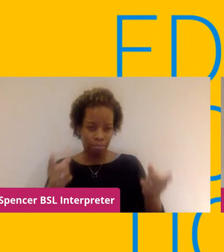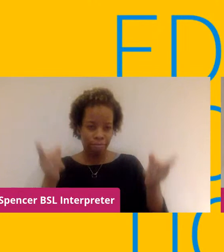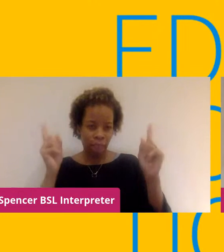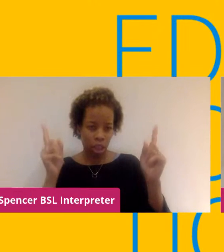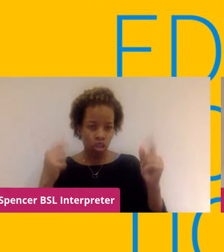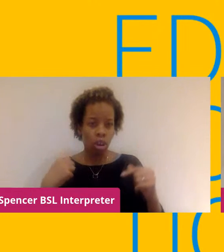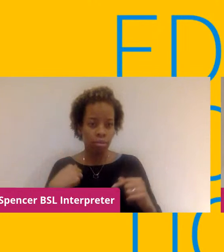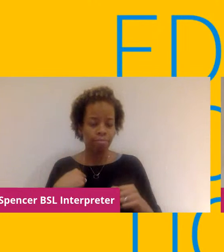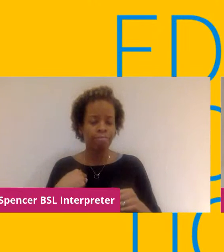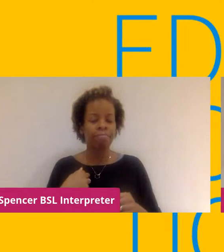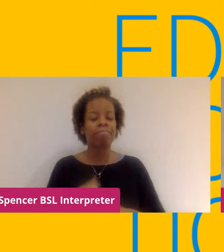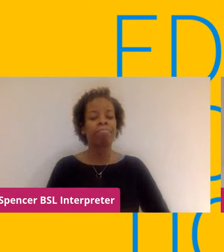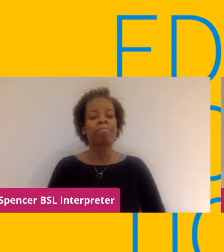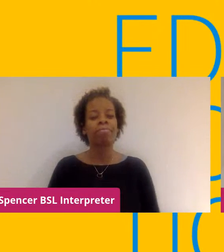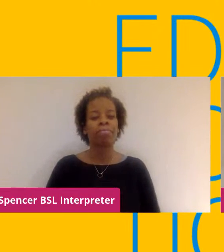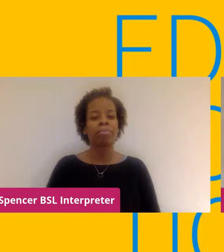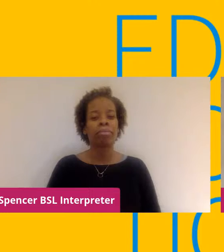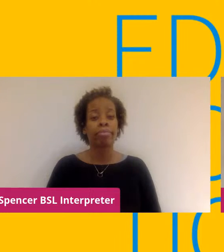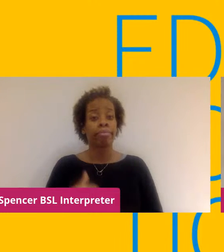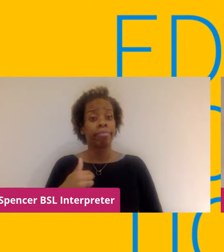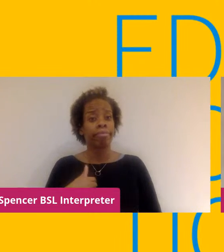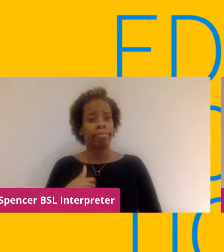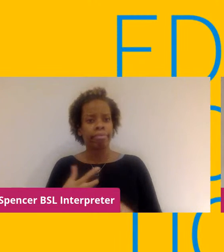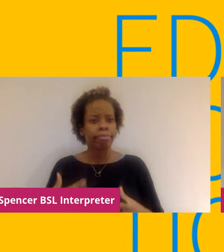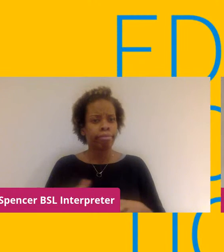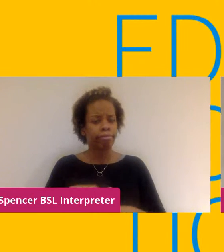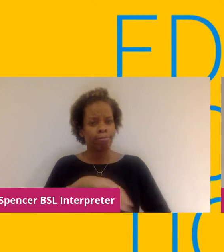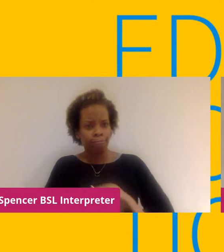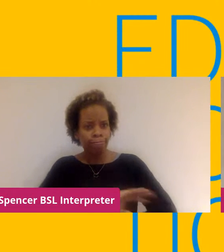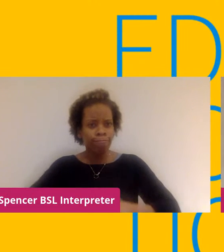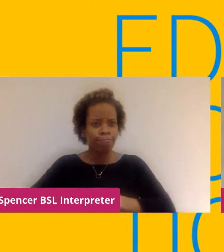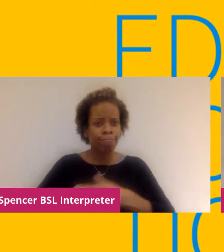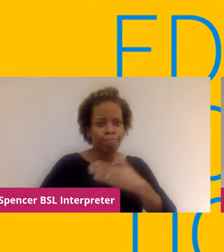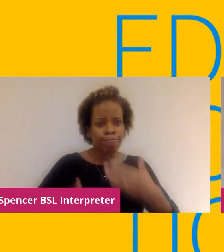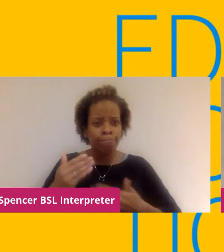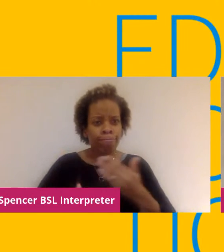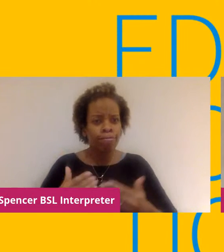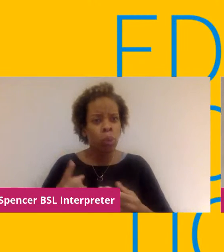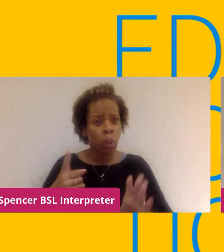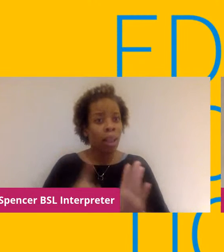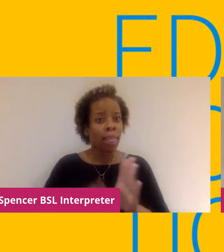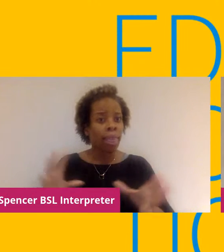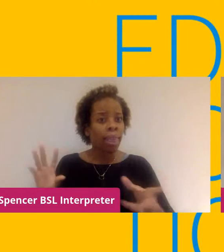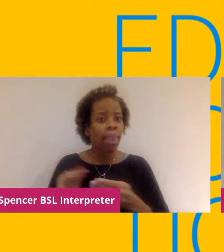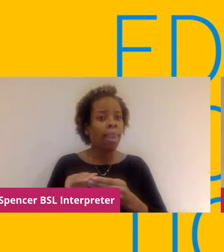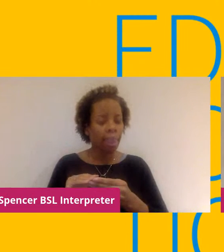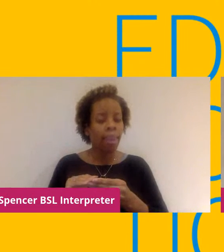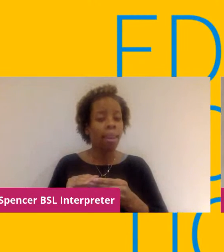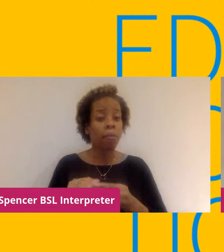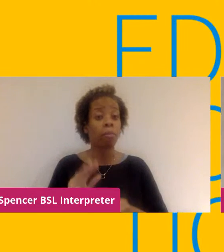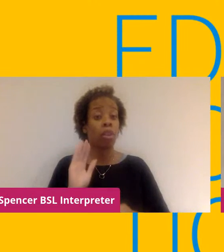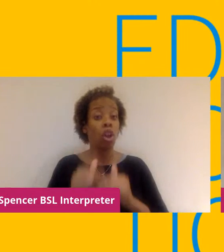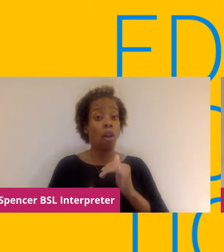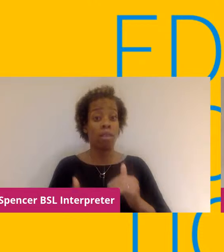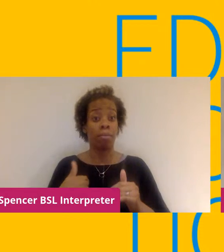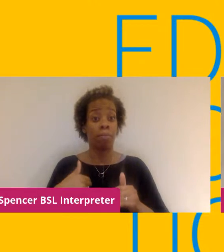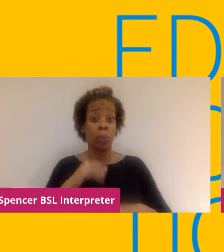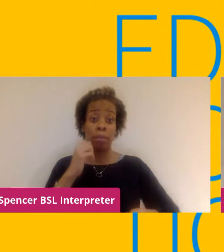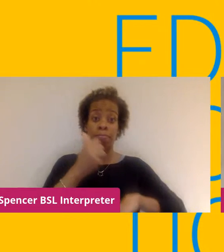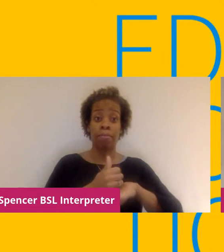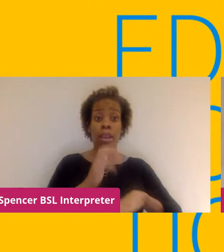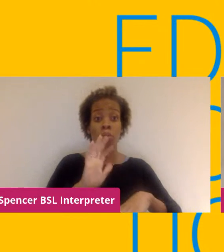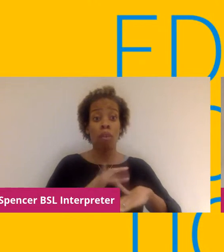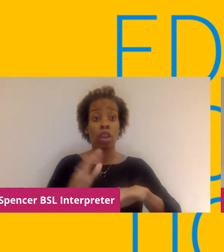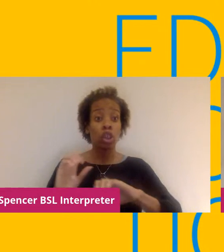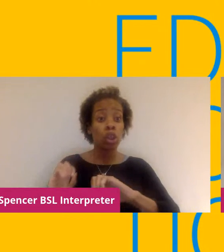I've been involved probably in a more hands-on way, probably for about a year. We started professional services